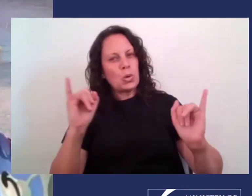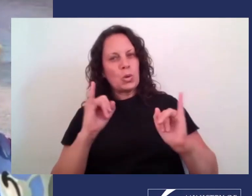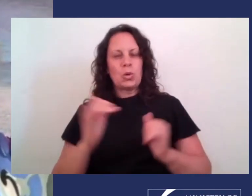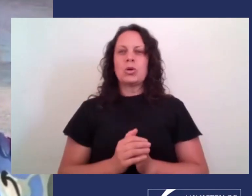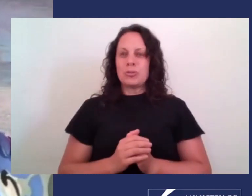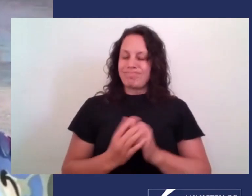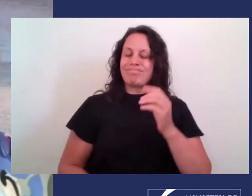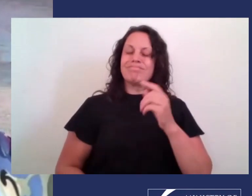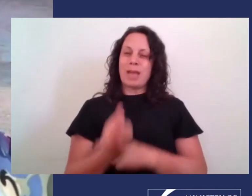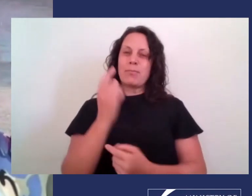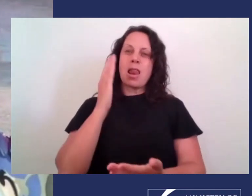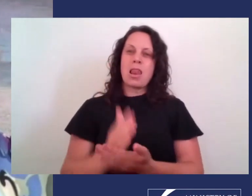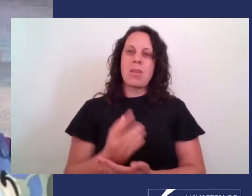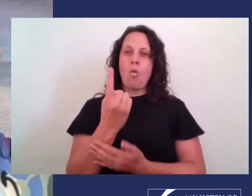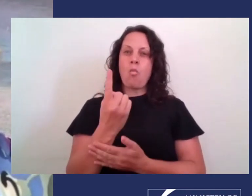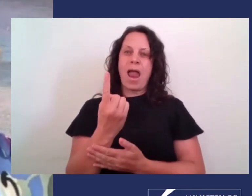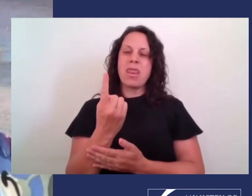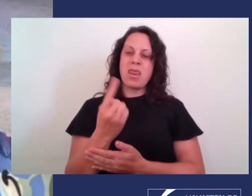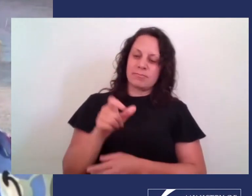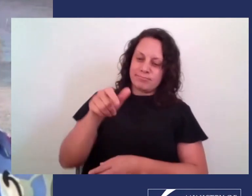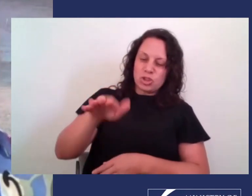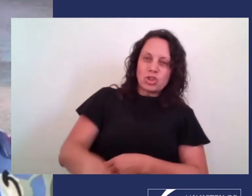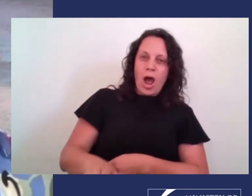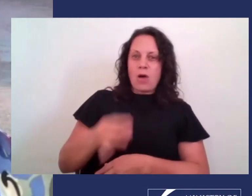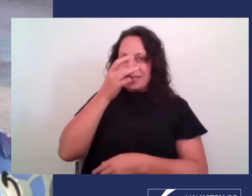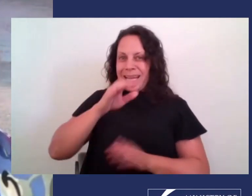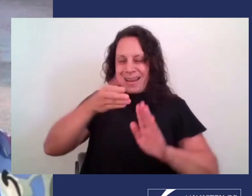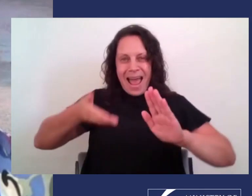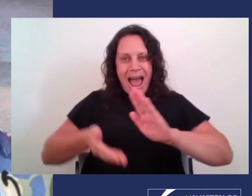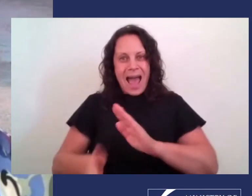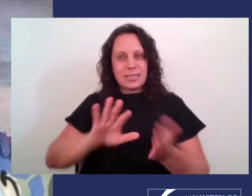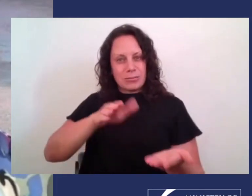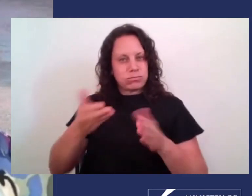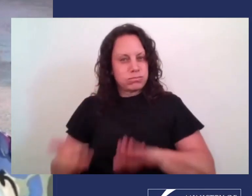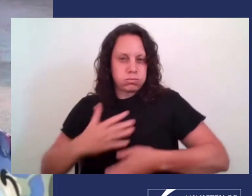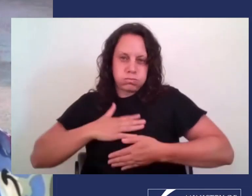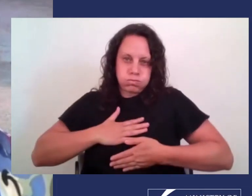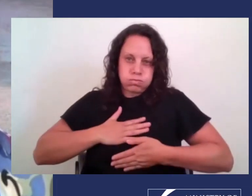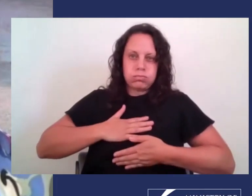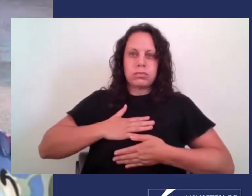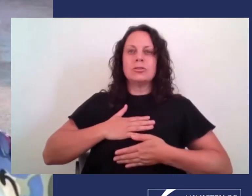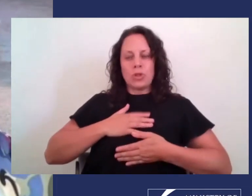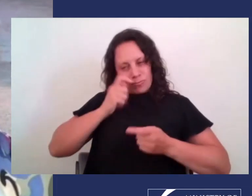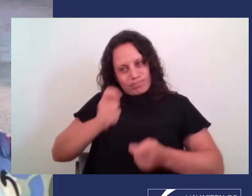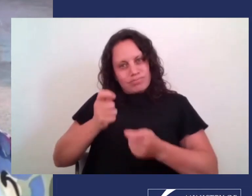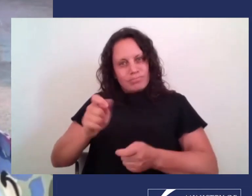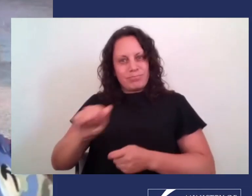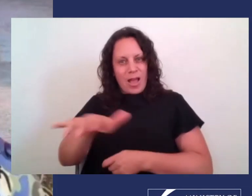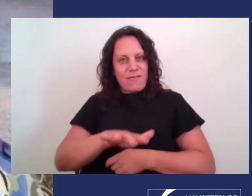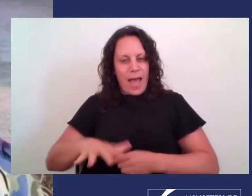10-year-old tamariki pass away from COVID, the Delta variant. Karoha kia koutou, kia rātou, ko te whānau